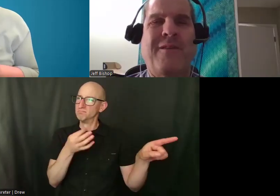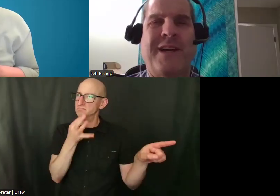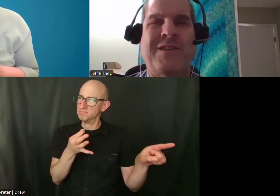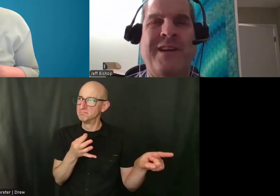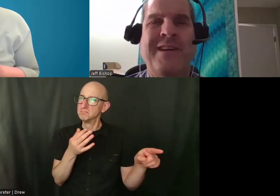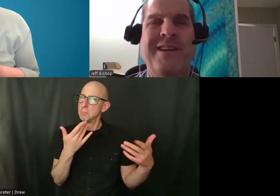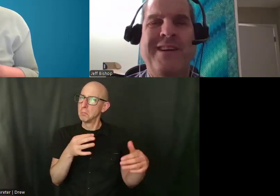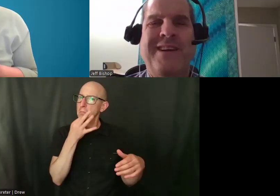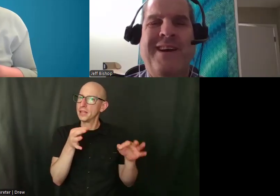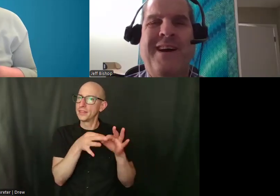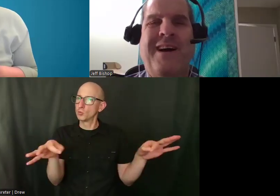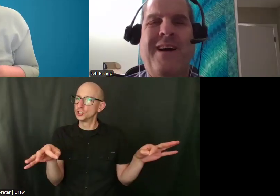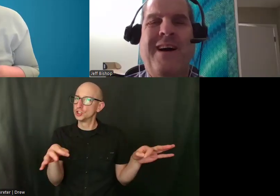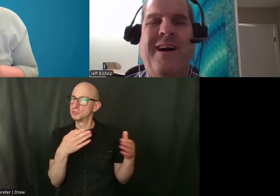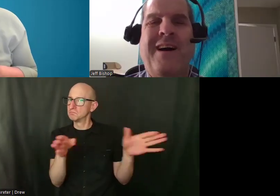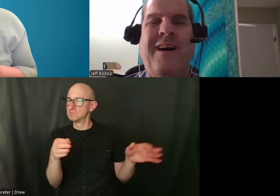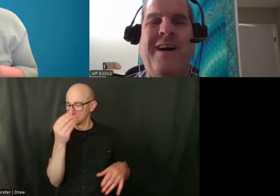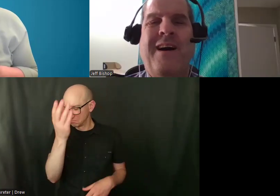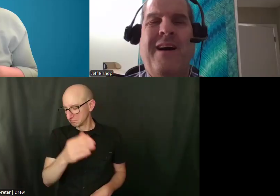at language, actually.